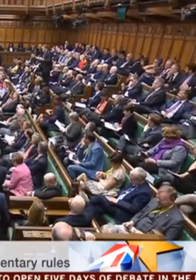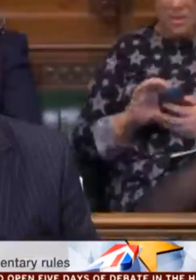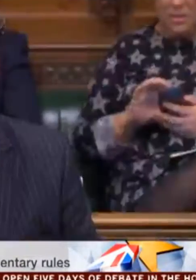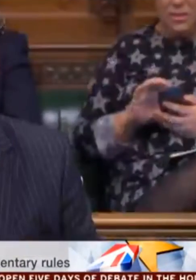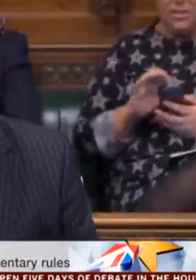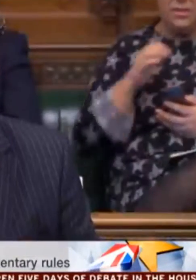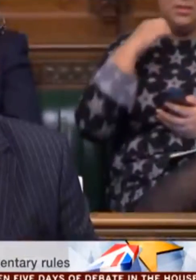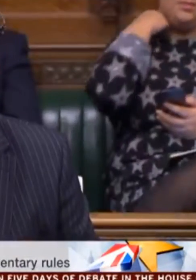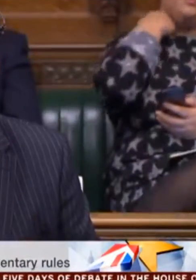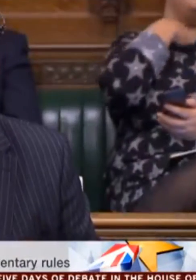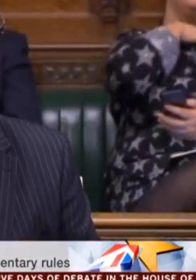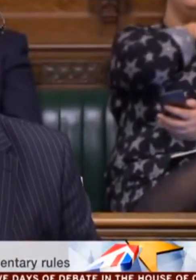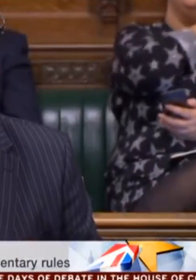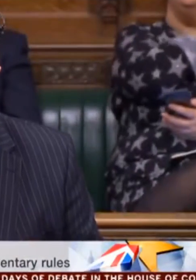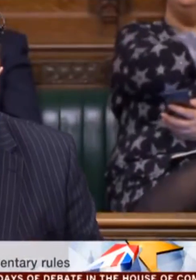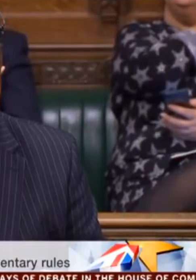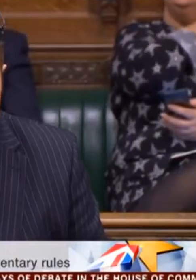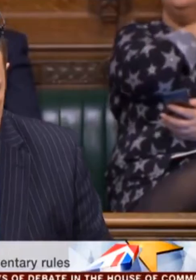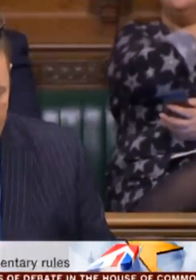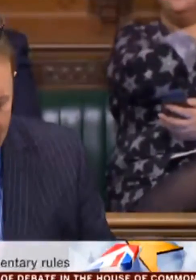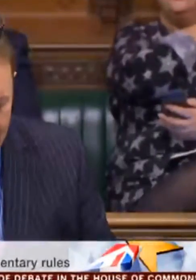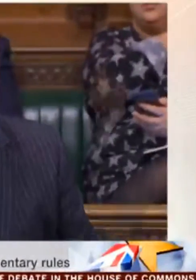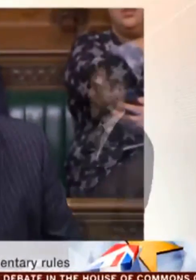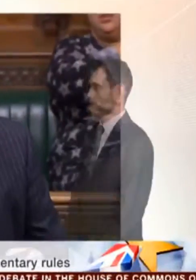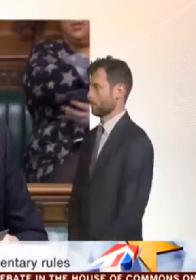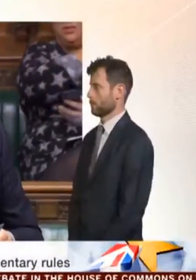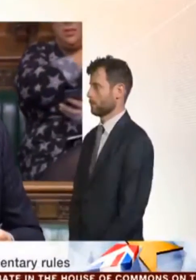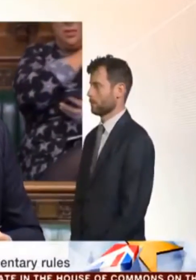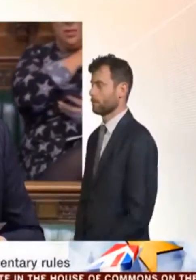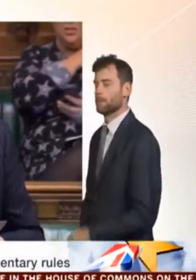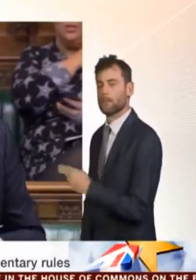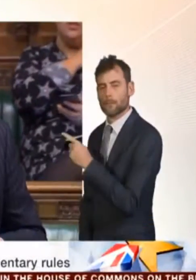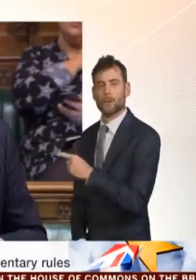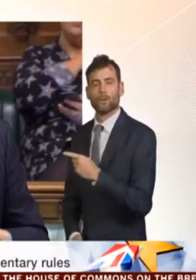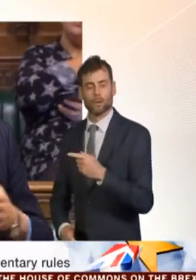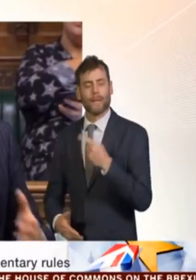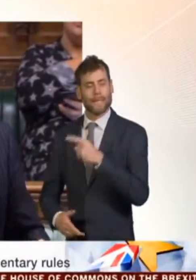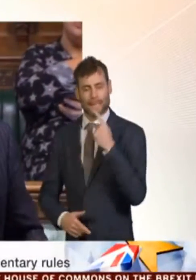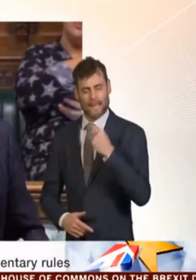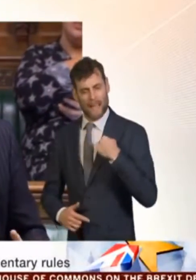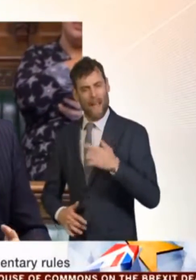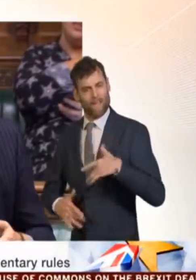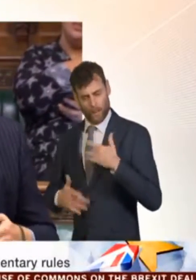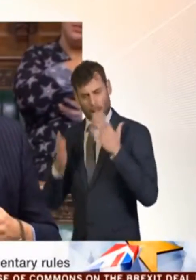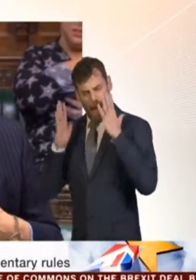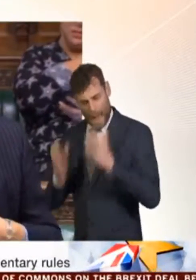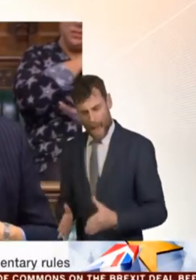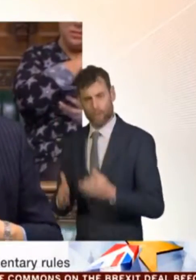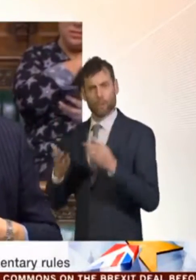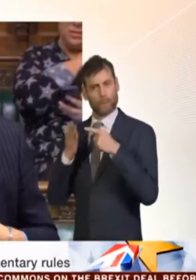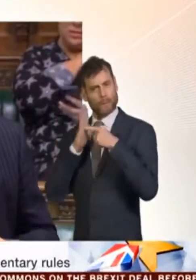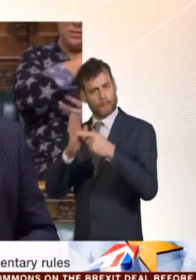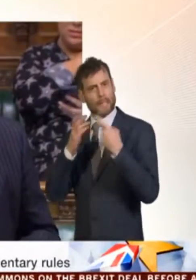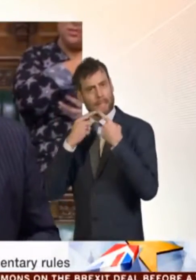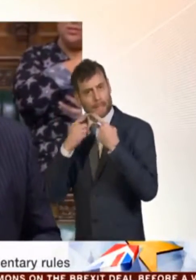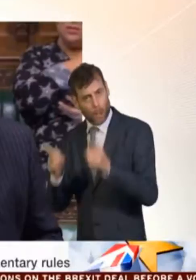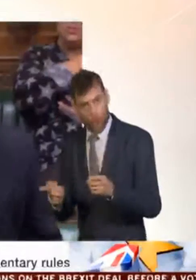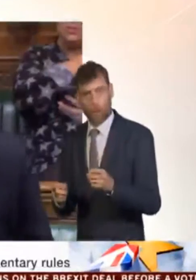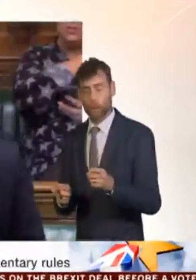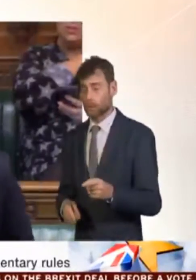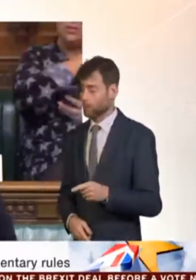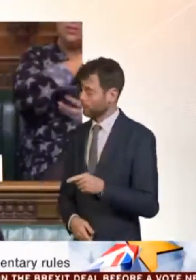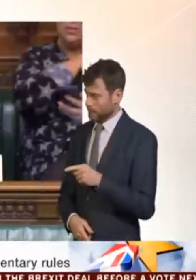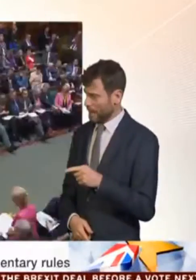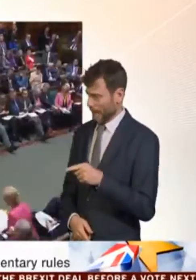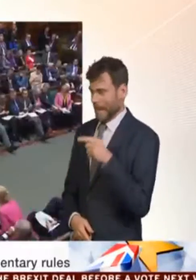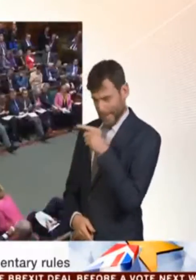what he was doing when he said, although the House says I should disclose, I believe the public interest compels me not to, he made it absolutely clear that he was, quite deliberately, in contempt